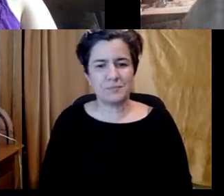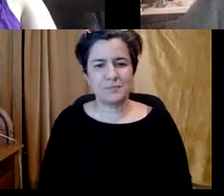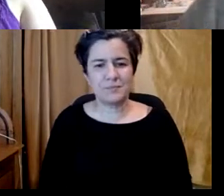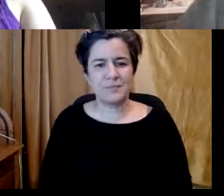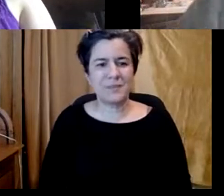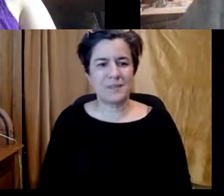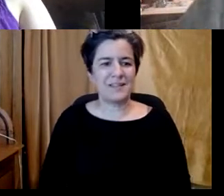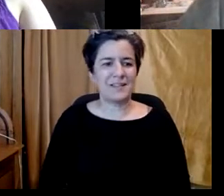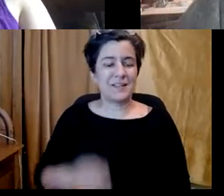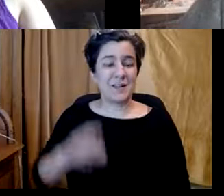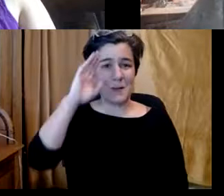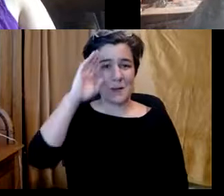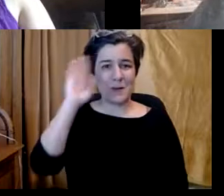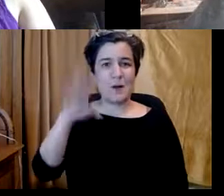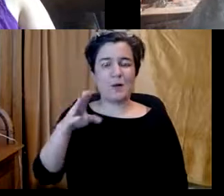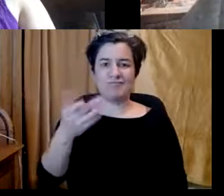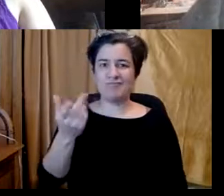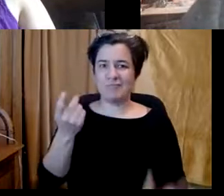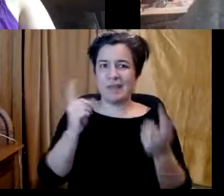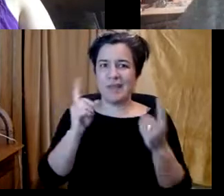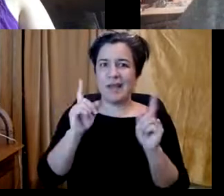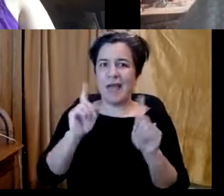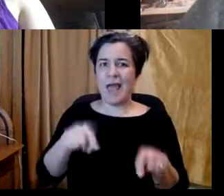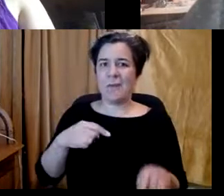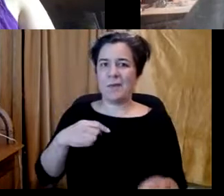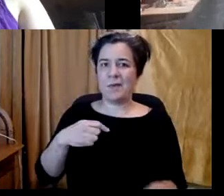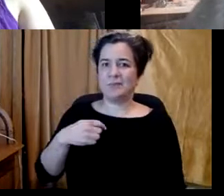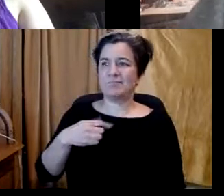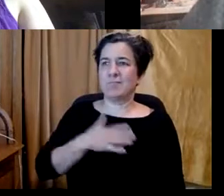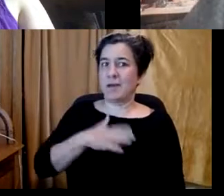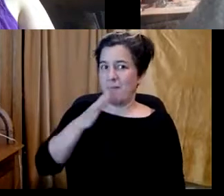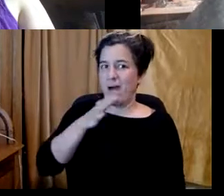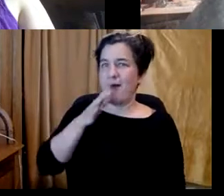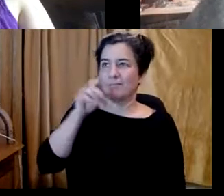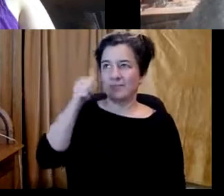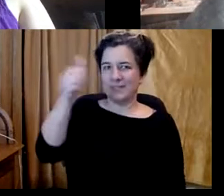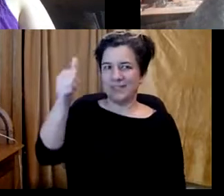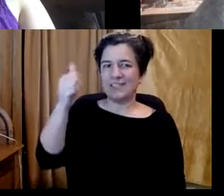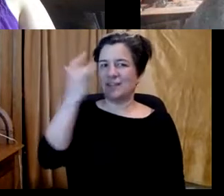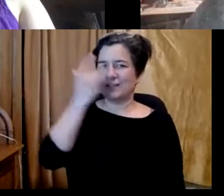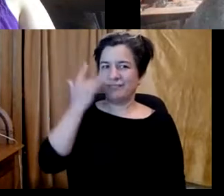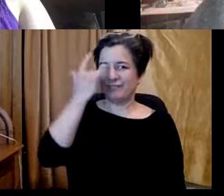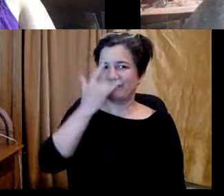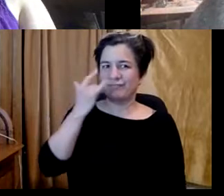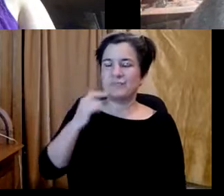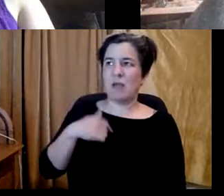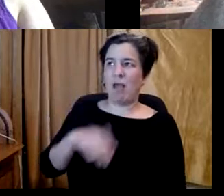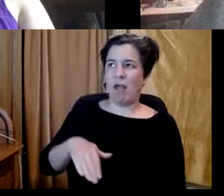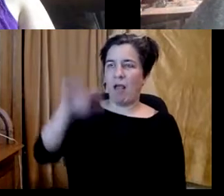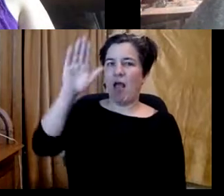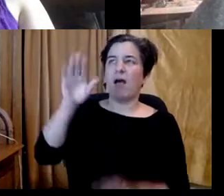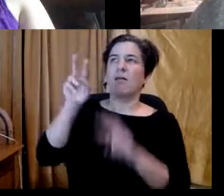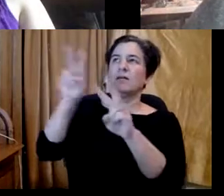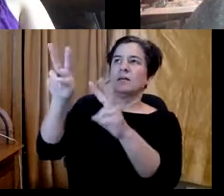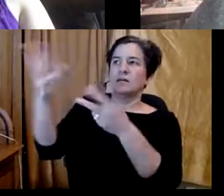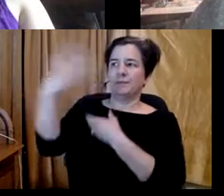Hi, I was raised by a narcissist. I didn't realize my mother was a narcissist until I actually married a narcissist, and I did my own